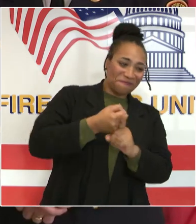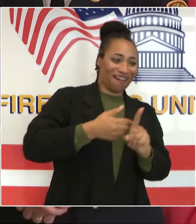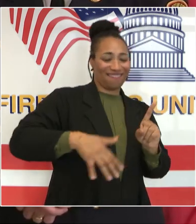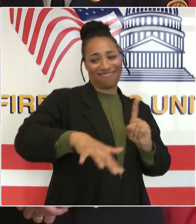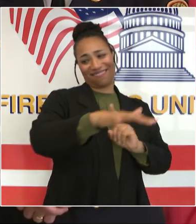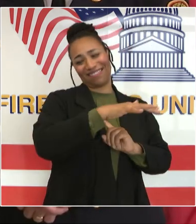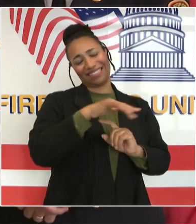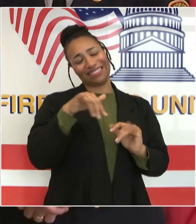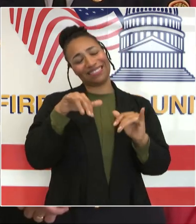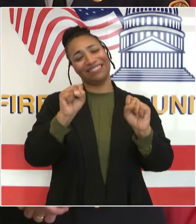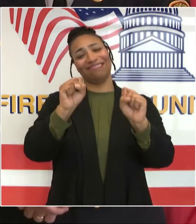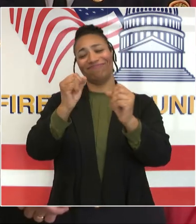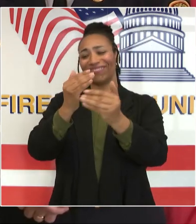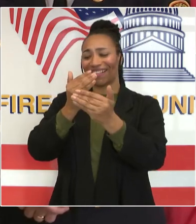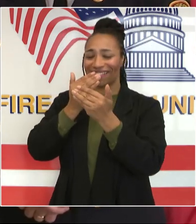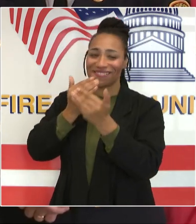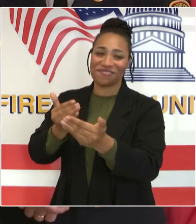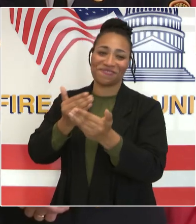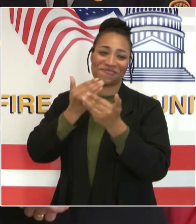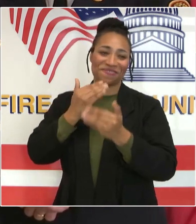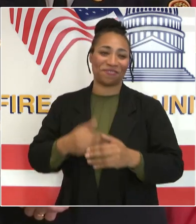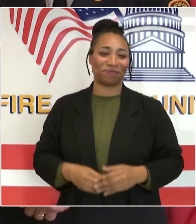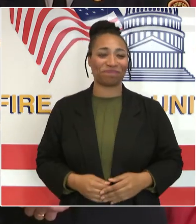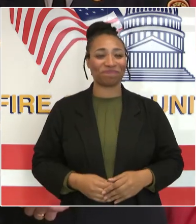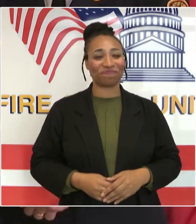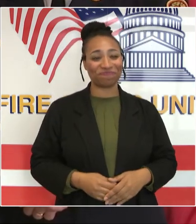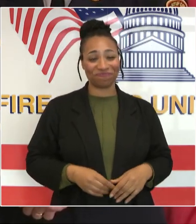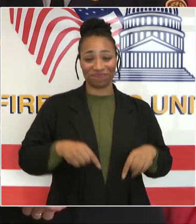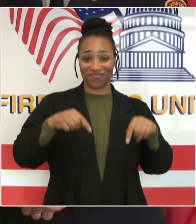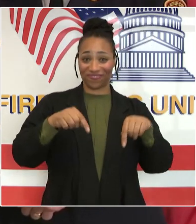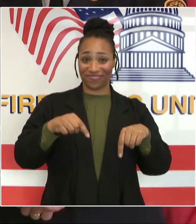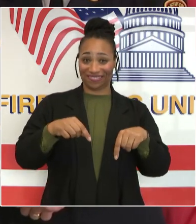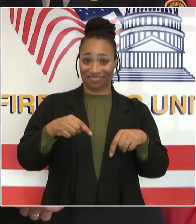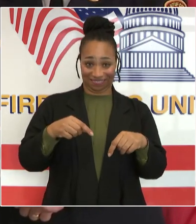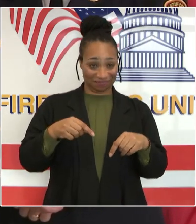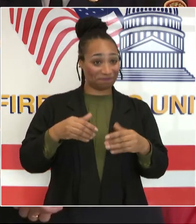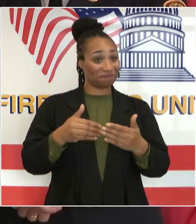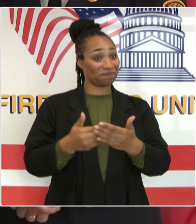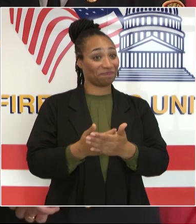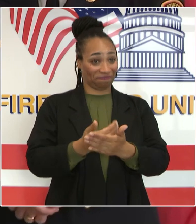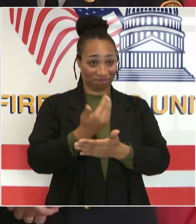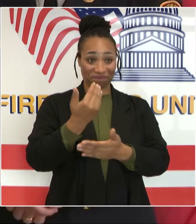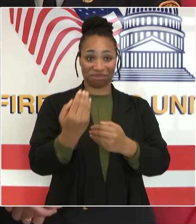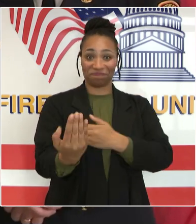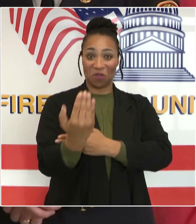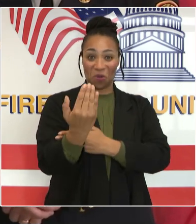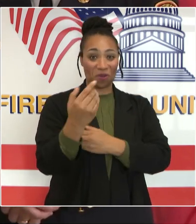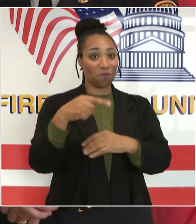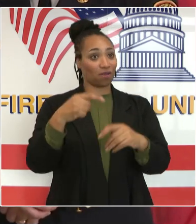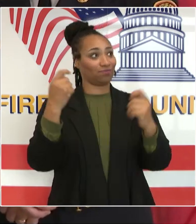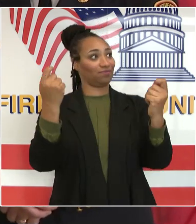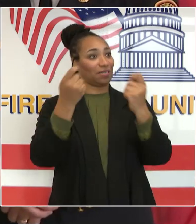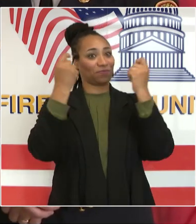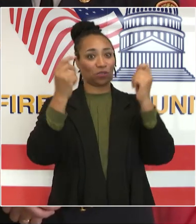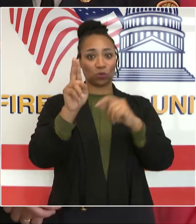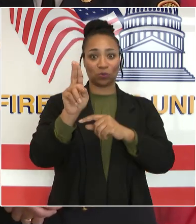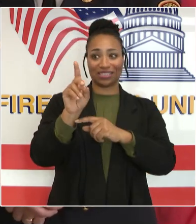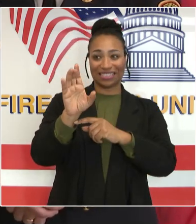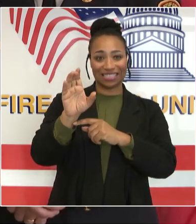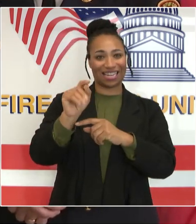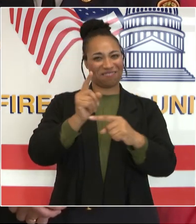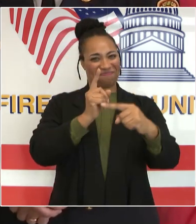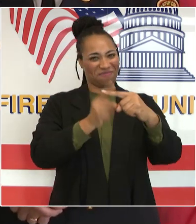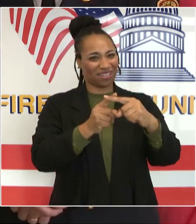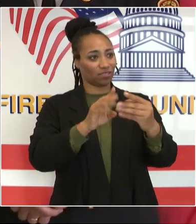event celebrates an innovative new opportunity for UDC and our greater community. Allow me to share a brief overview